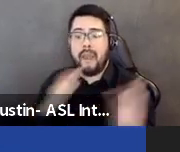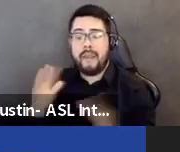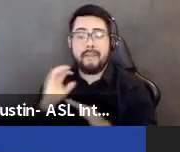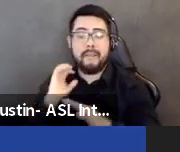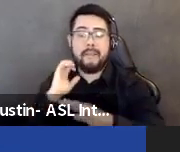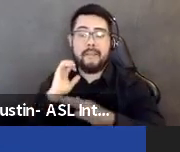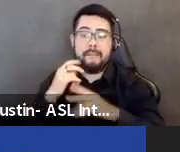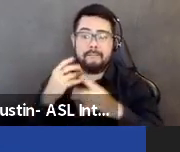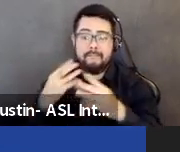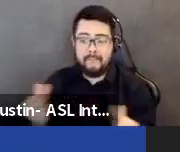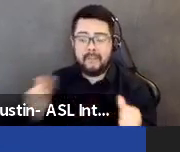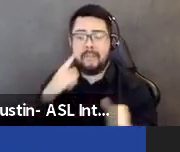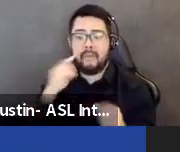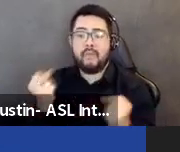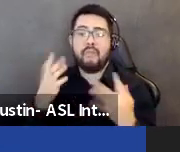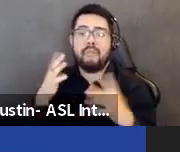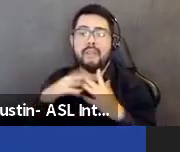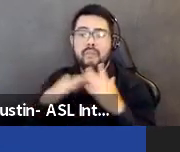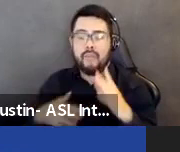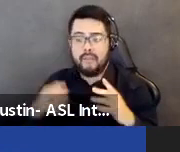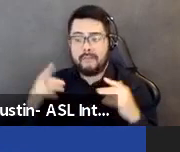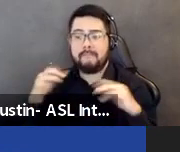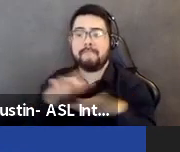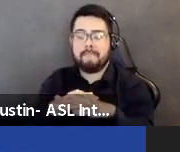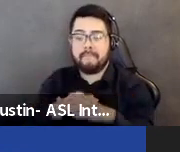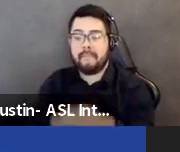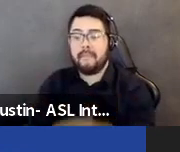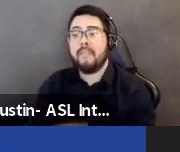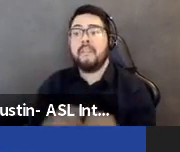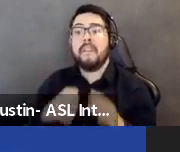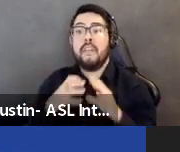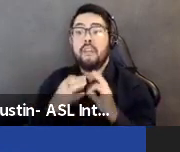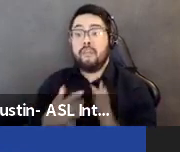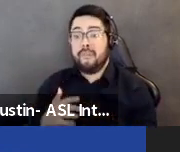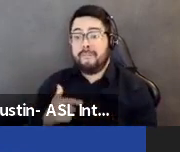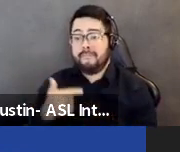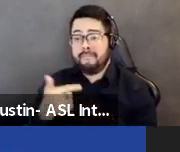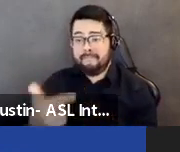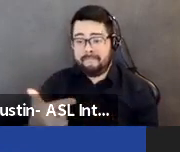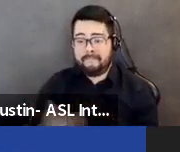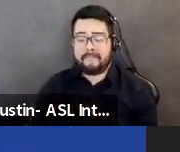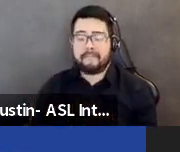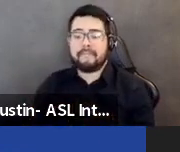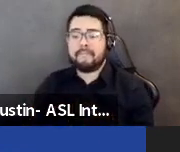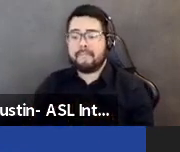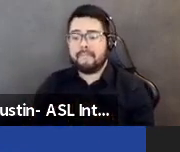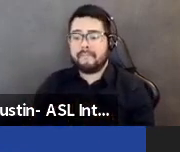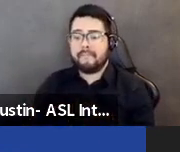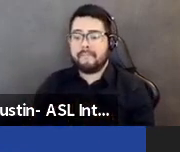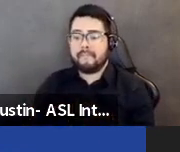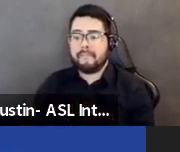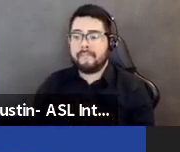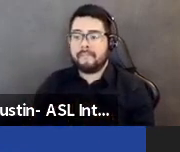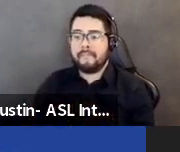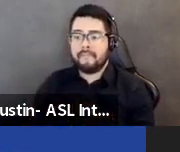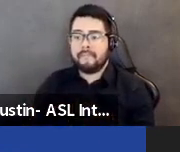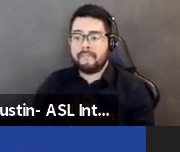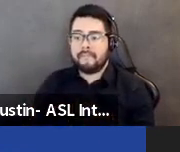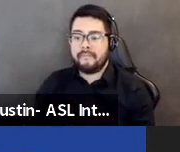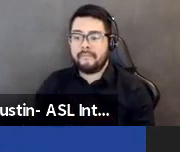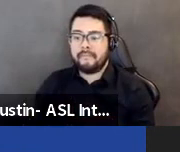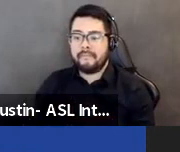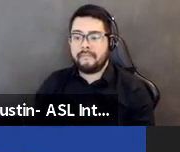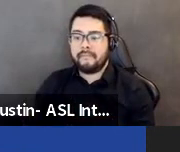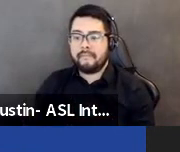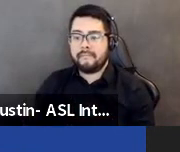through the lens of equity thank you lindy i wanted to share just a little bit more of context uh for